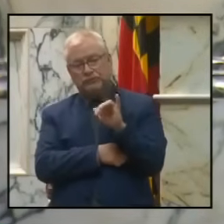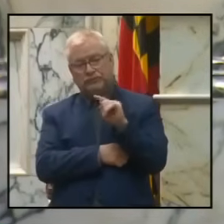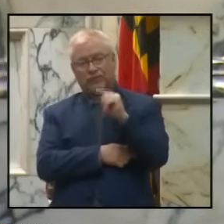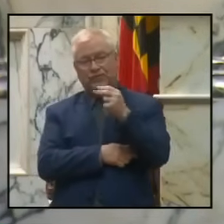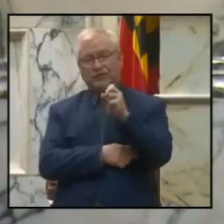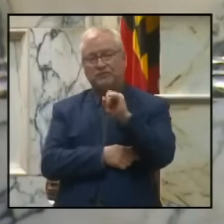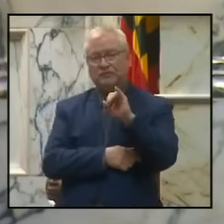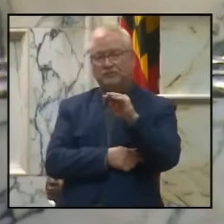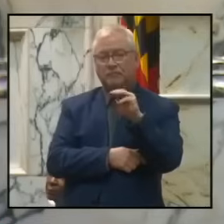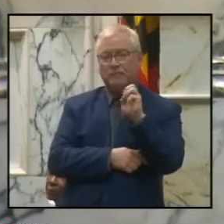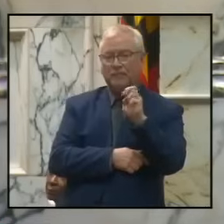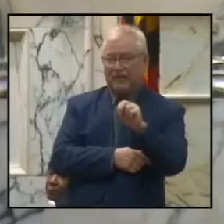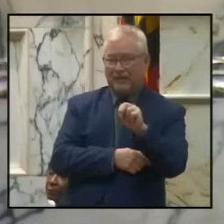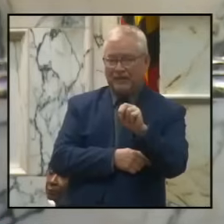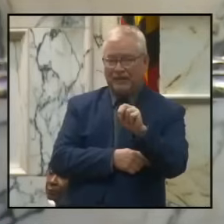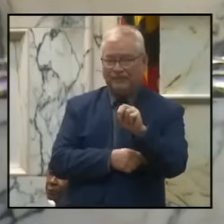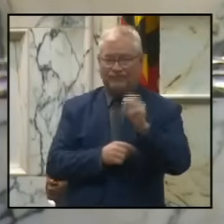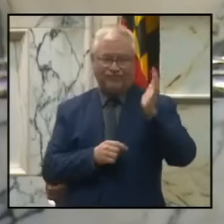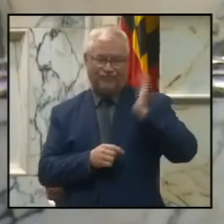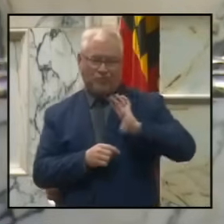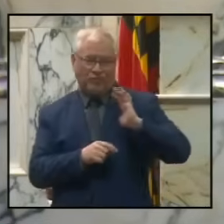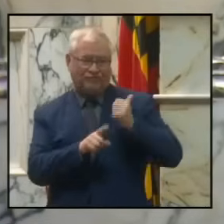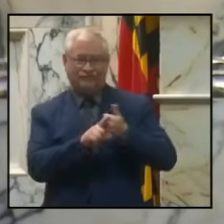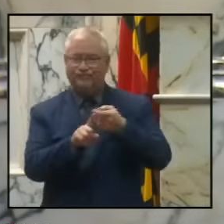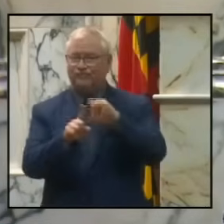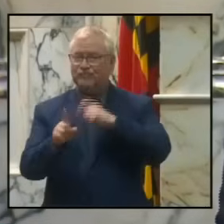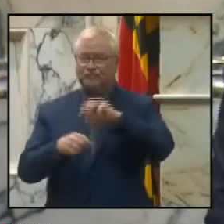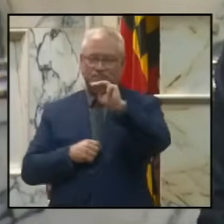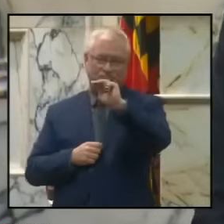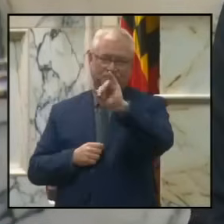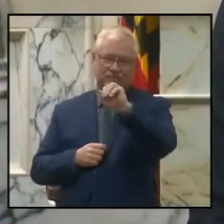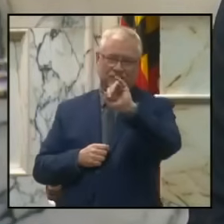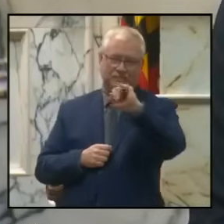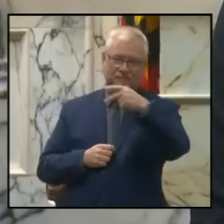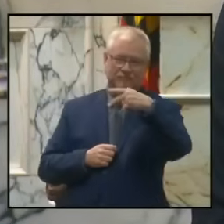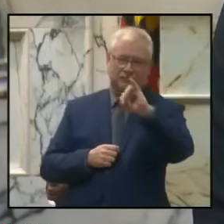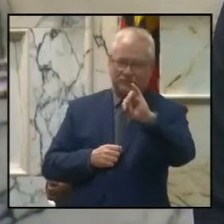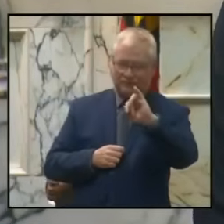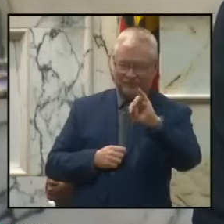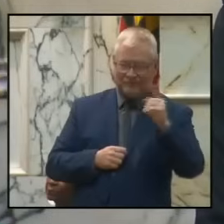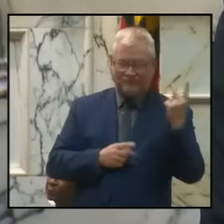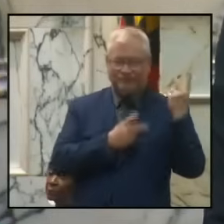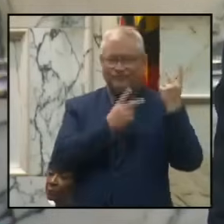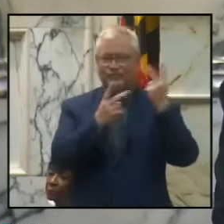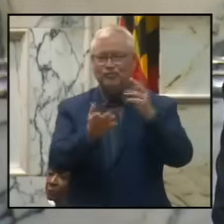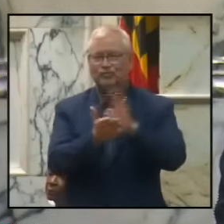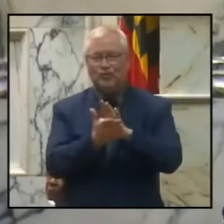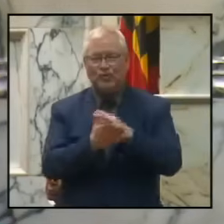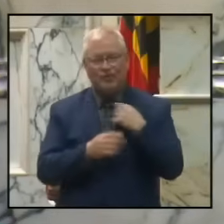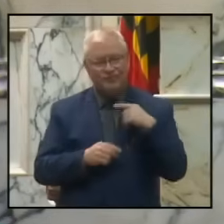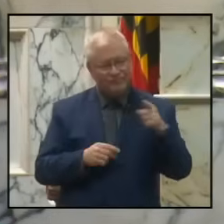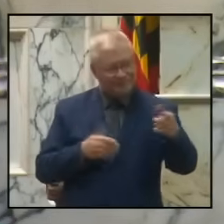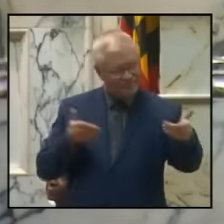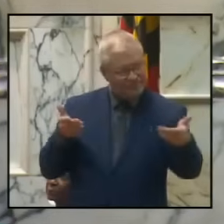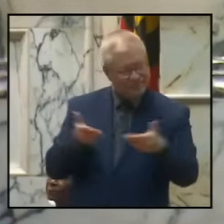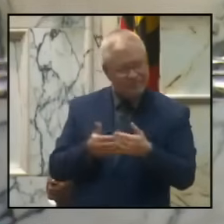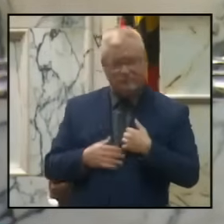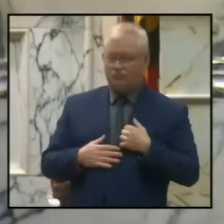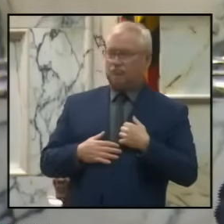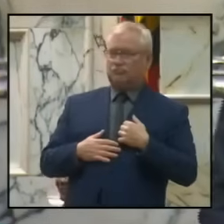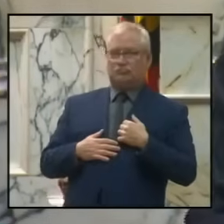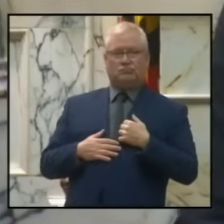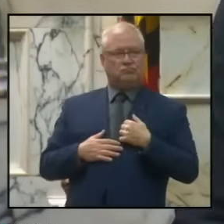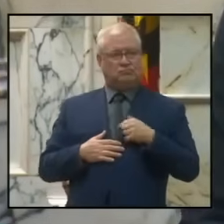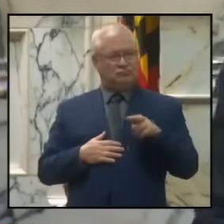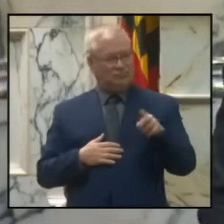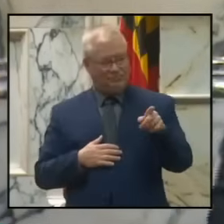from Mississippi, and I had a chance to visit her school. And as soon as she introduced herself and I heard that accent, I was like, oh, you're not from here.